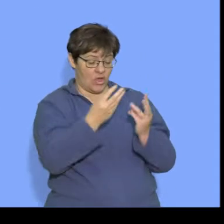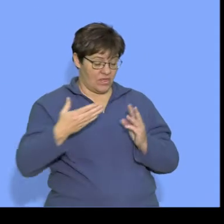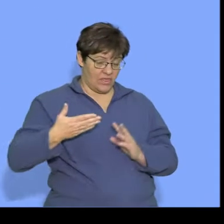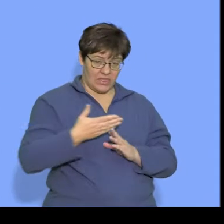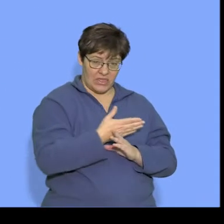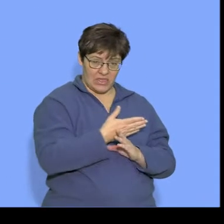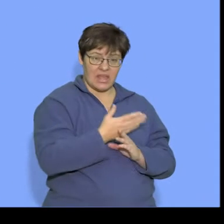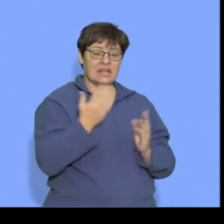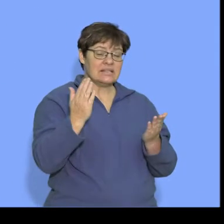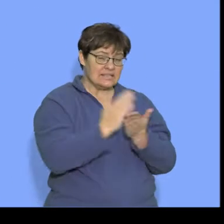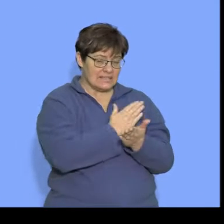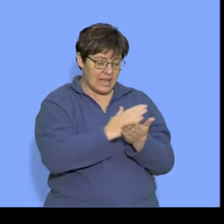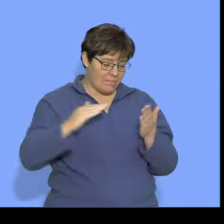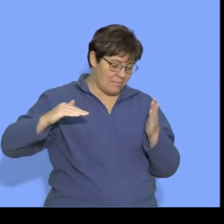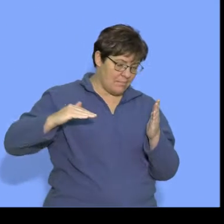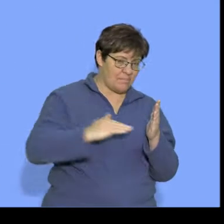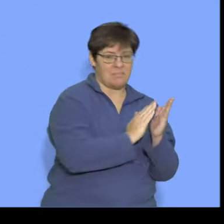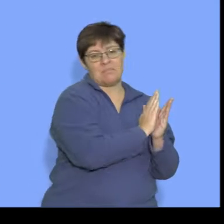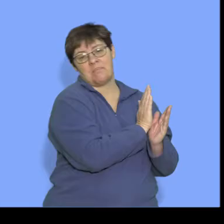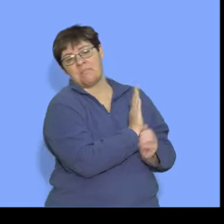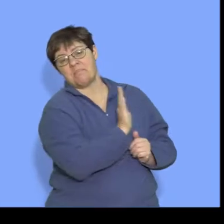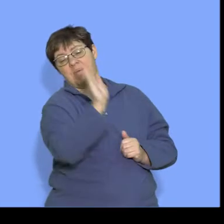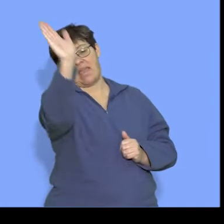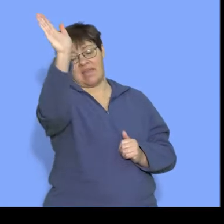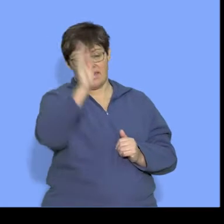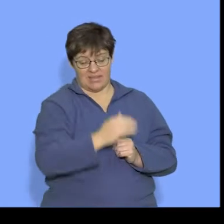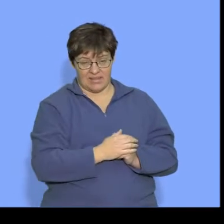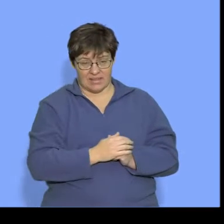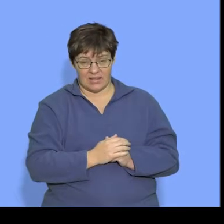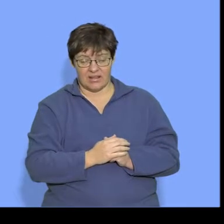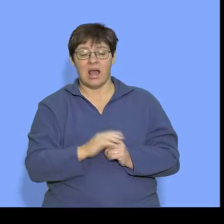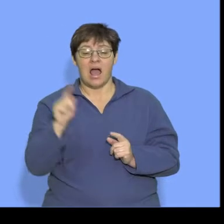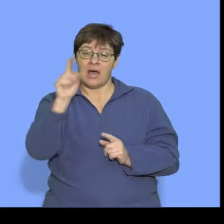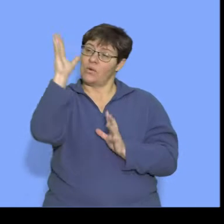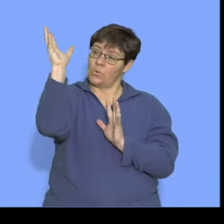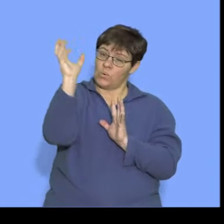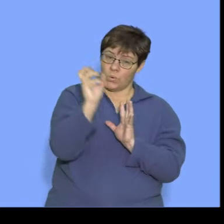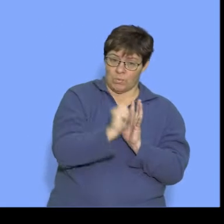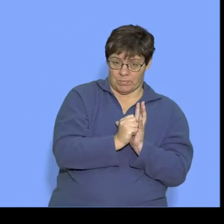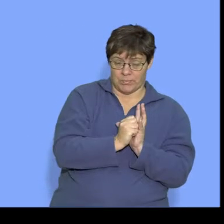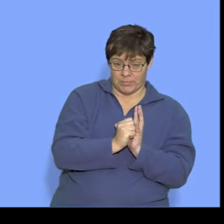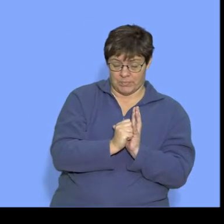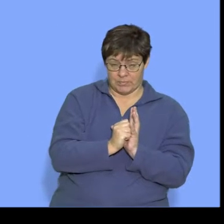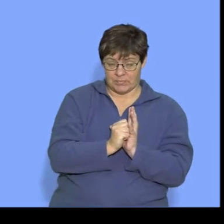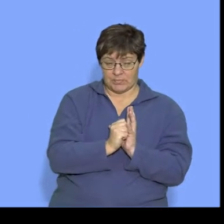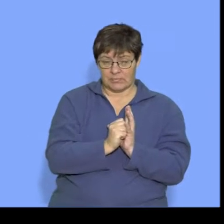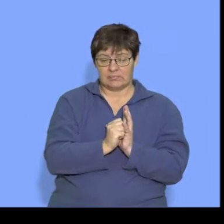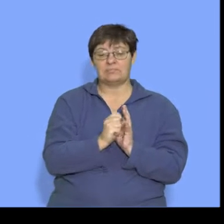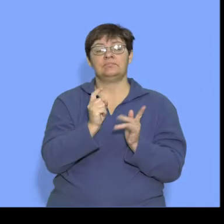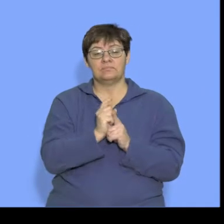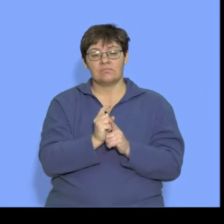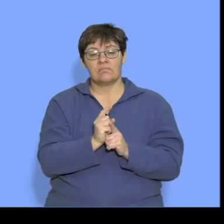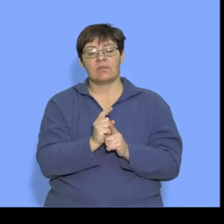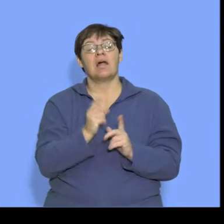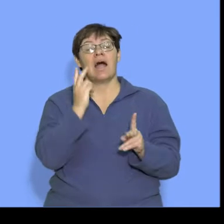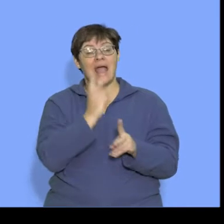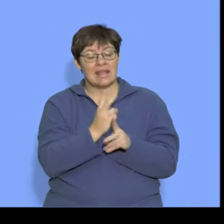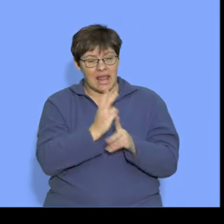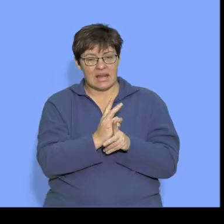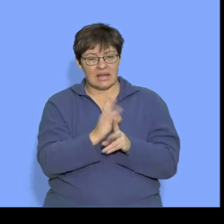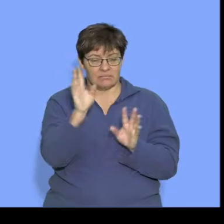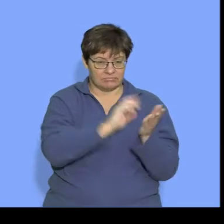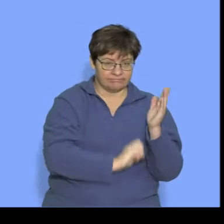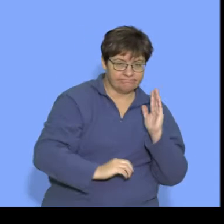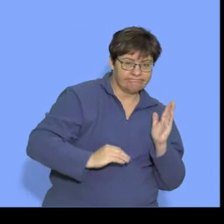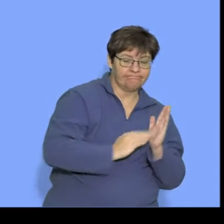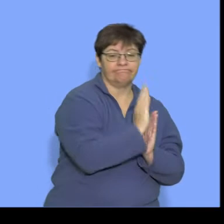is reflected back to the space and the rest is absorbed, and it's re-radiated by the greenhouse gases. So